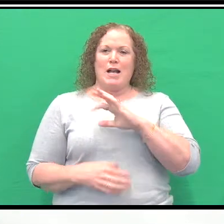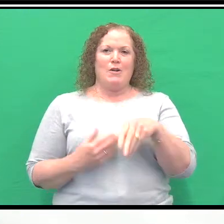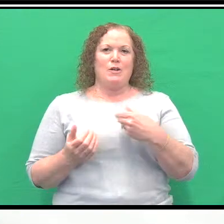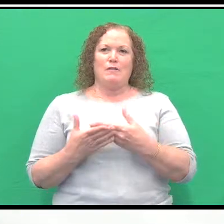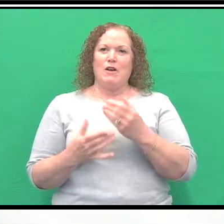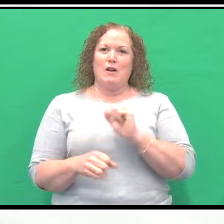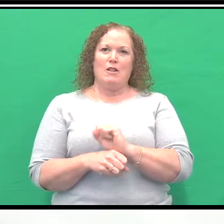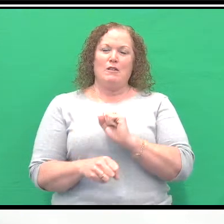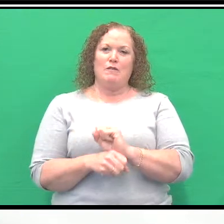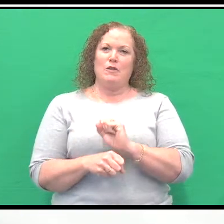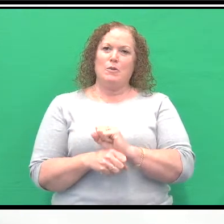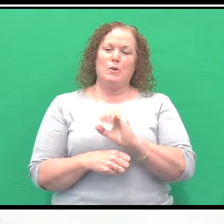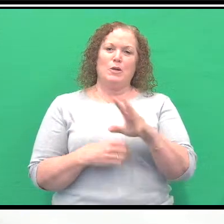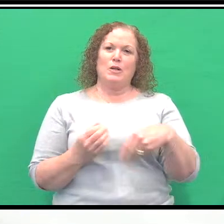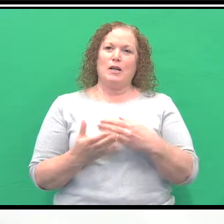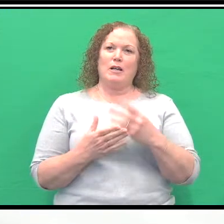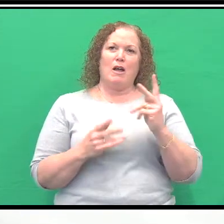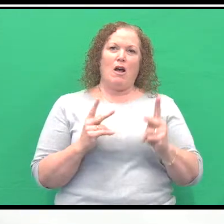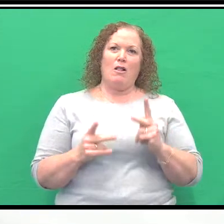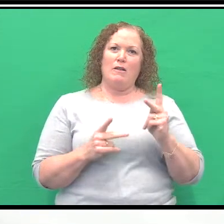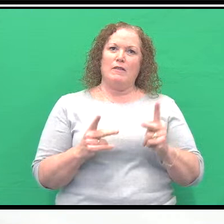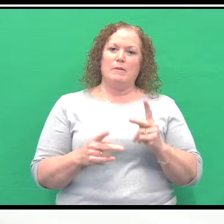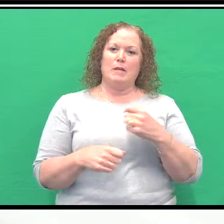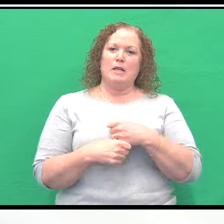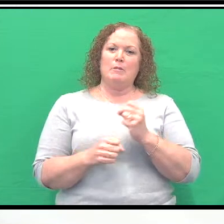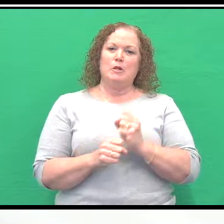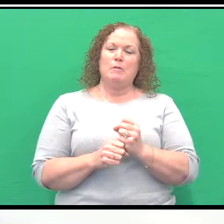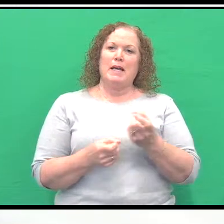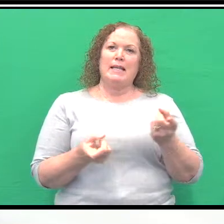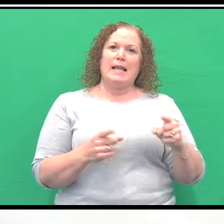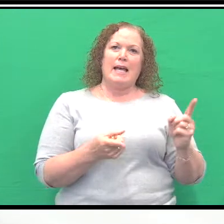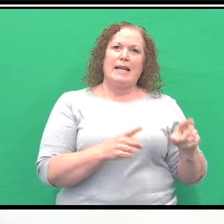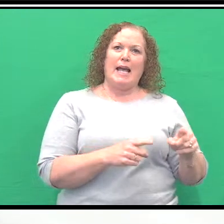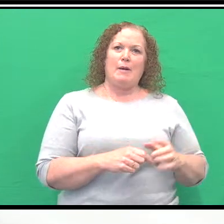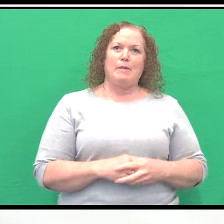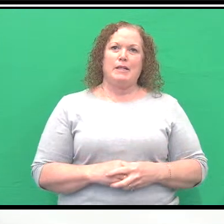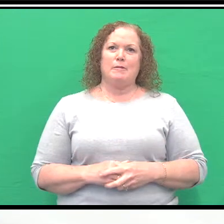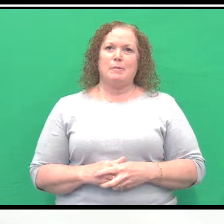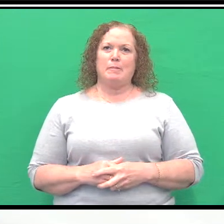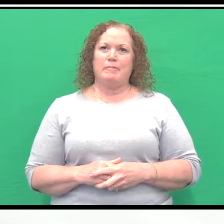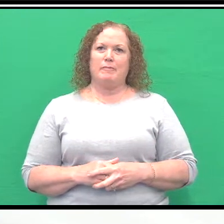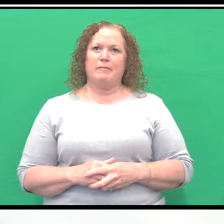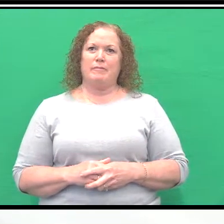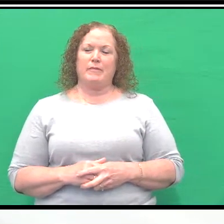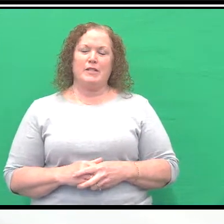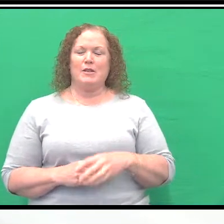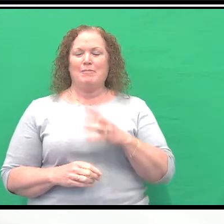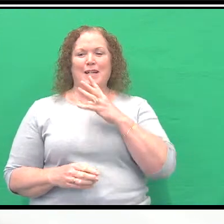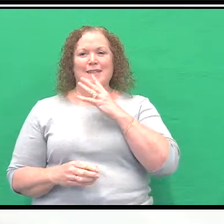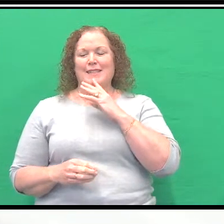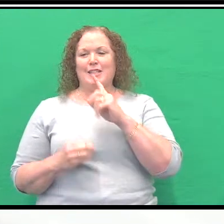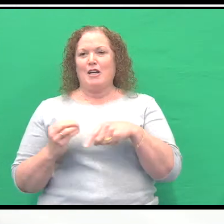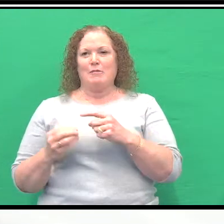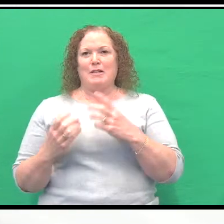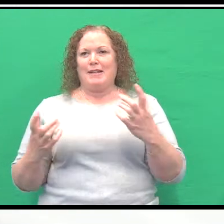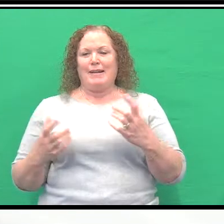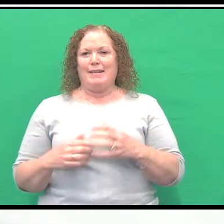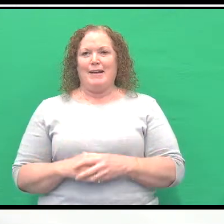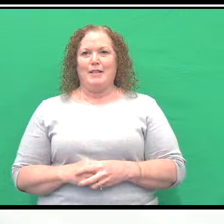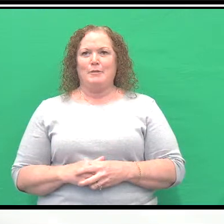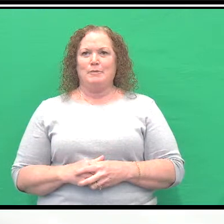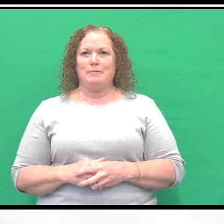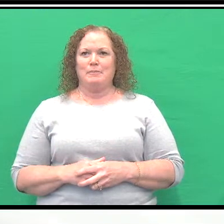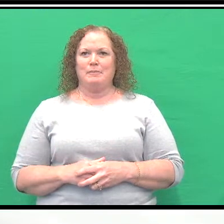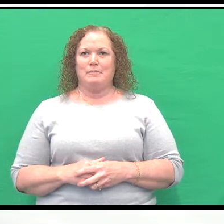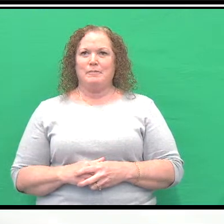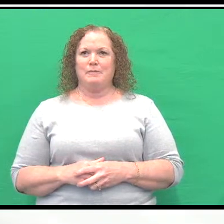who made that happen. And so I won't, again, go back into detail on that event. But another